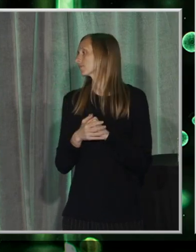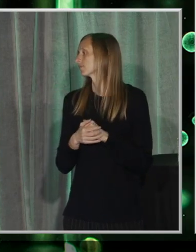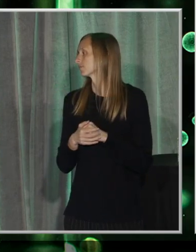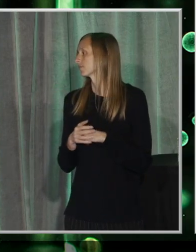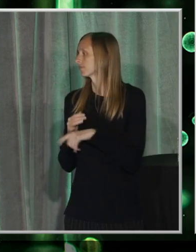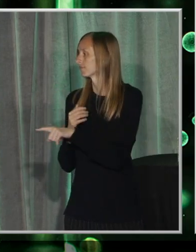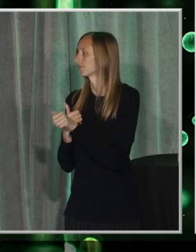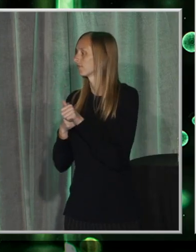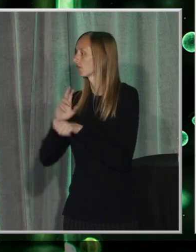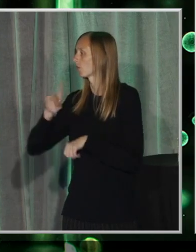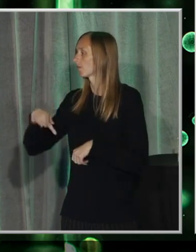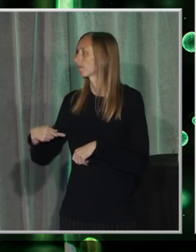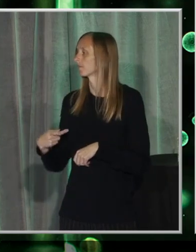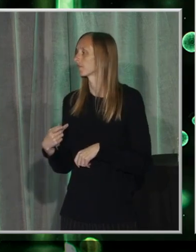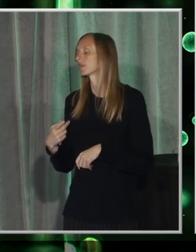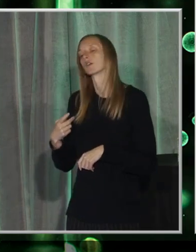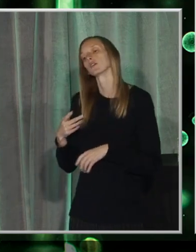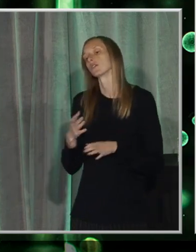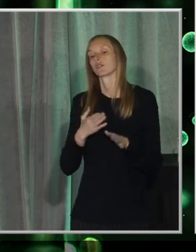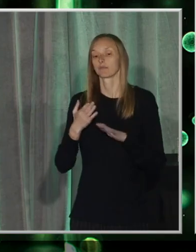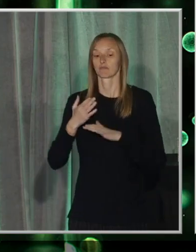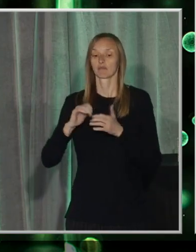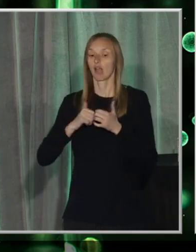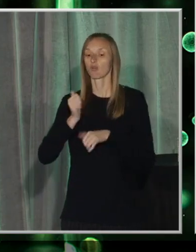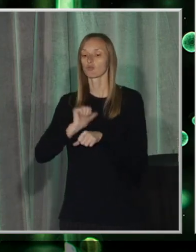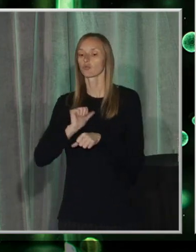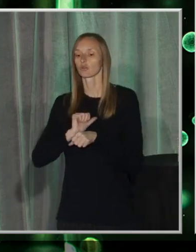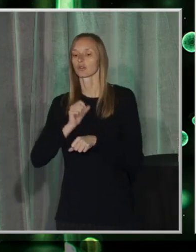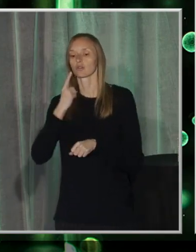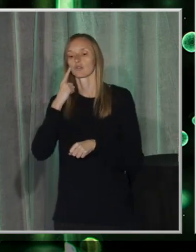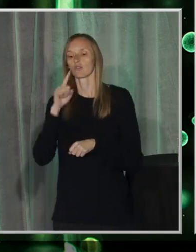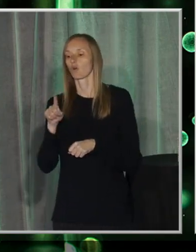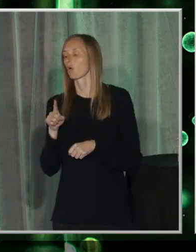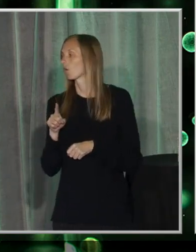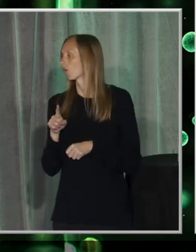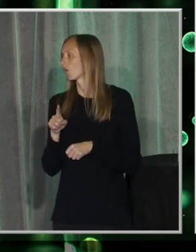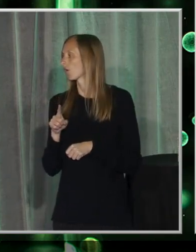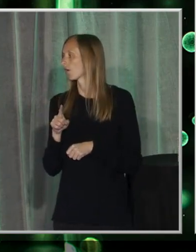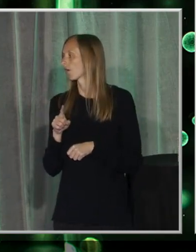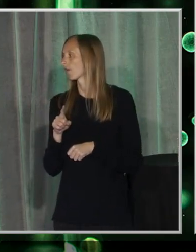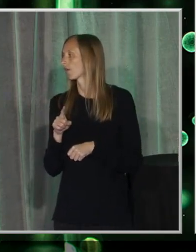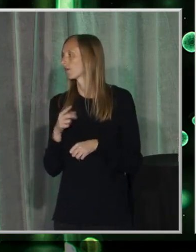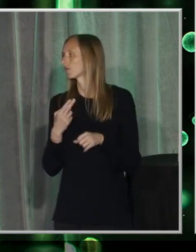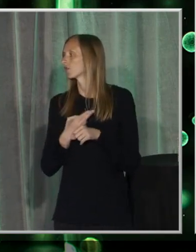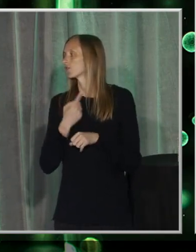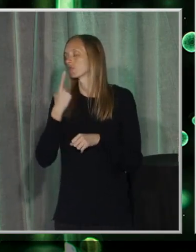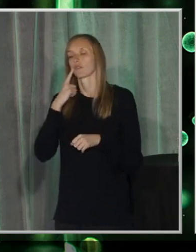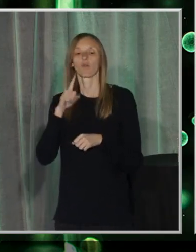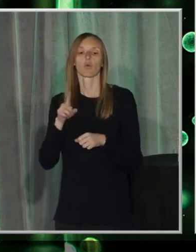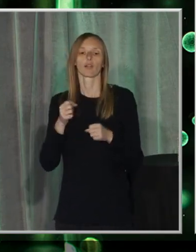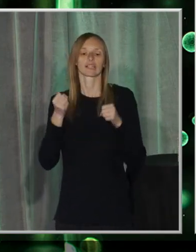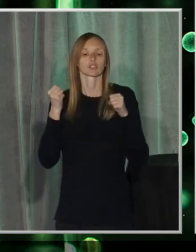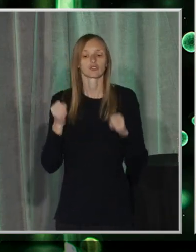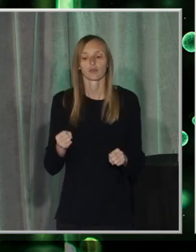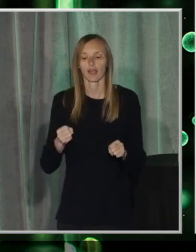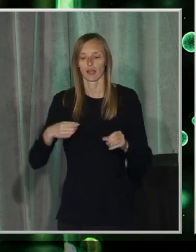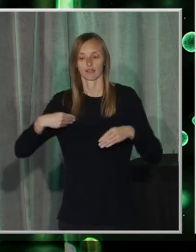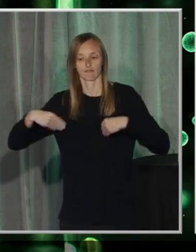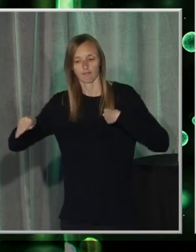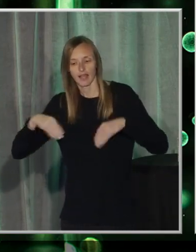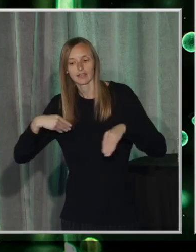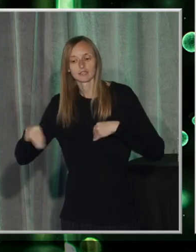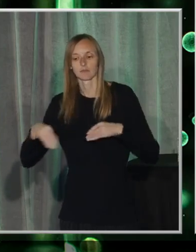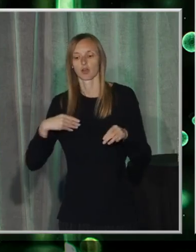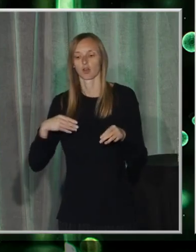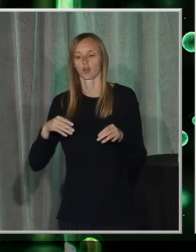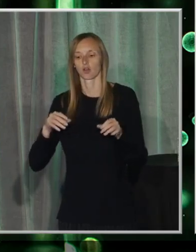follow up? What's the performance in terms of the applications, like strength, flexibility,